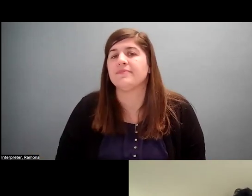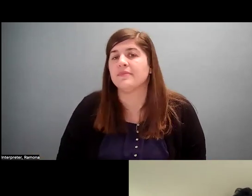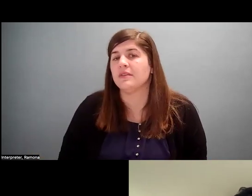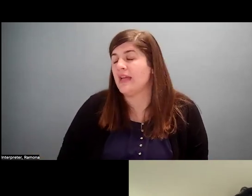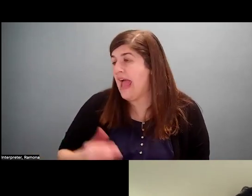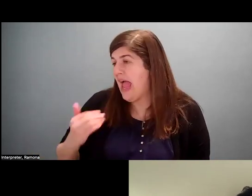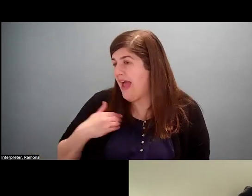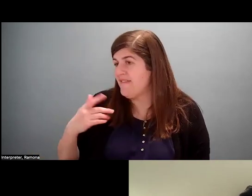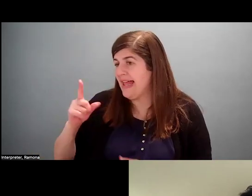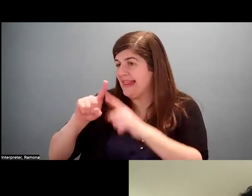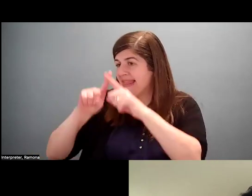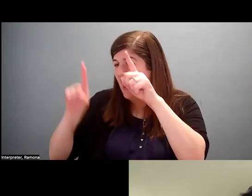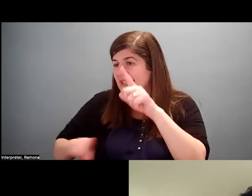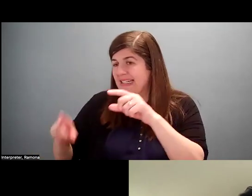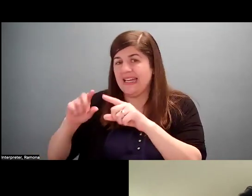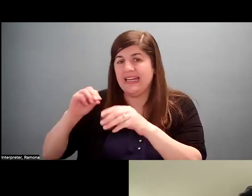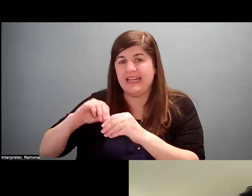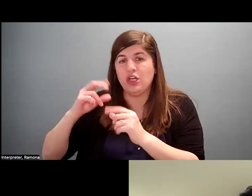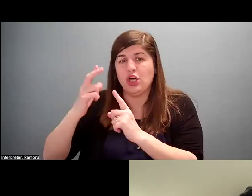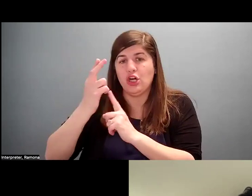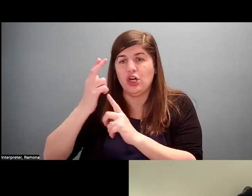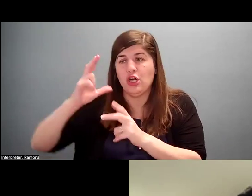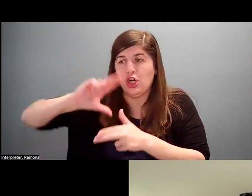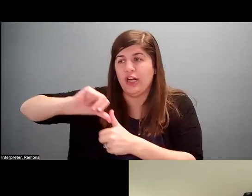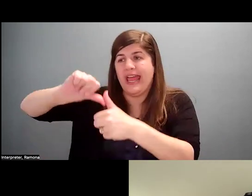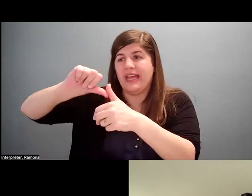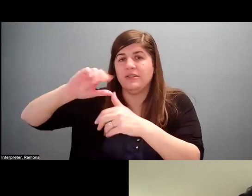there lightning in the hurricane on Jupiter?